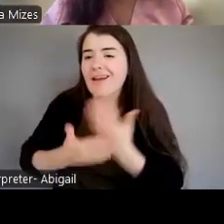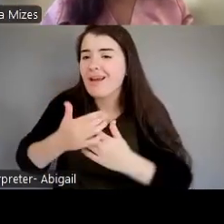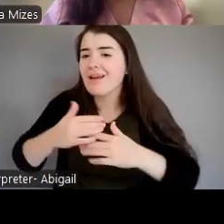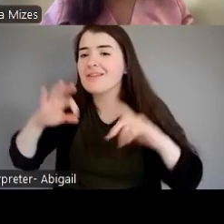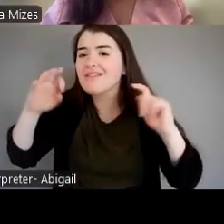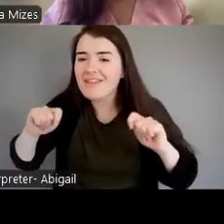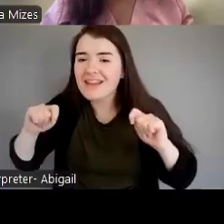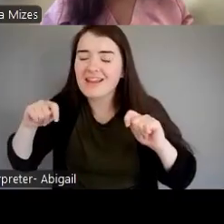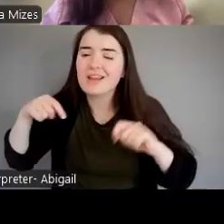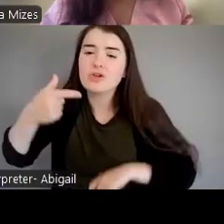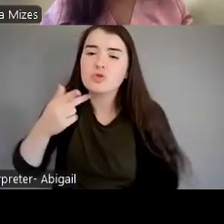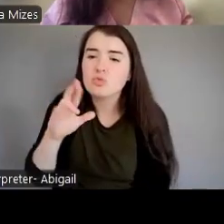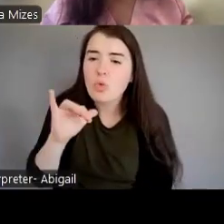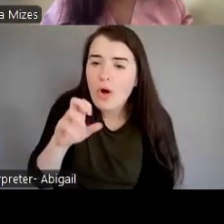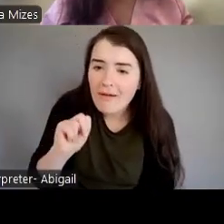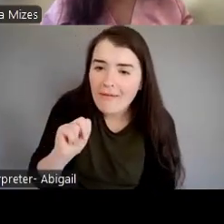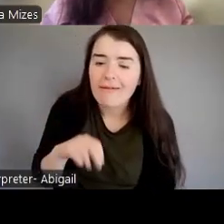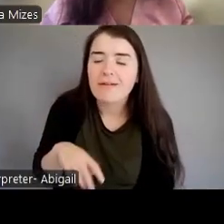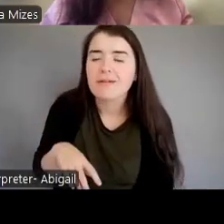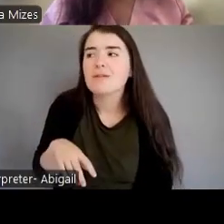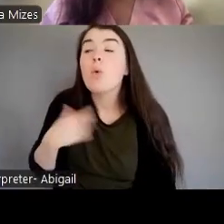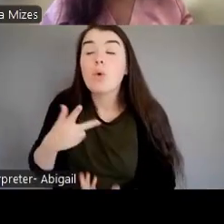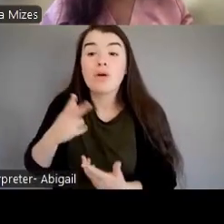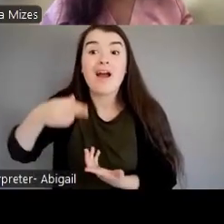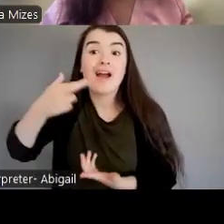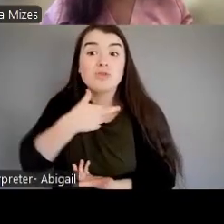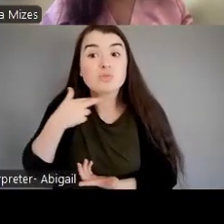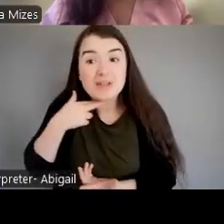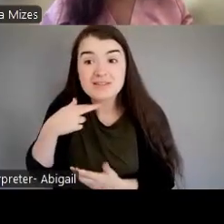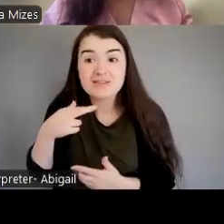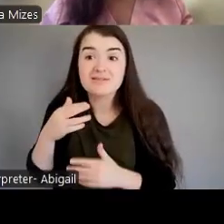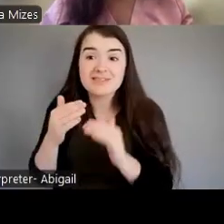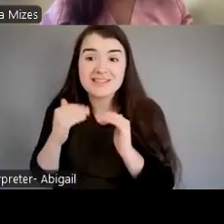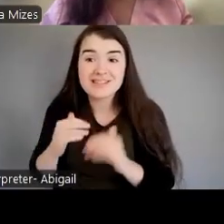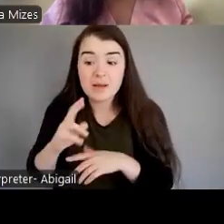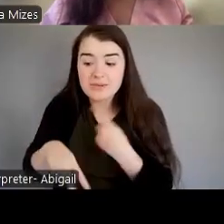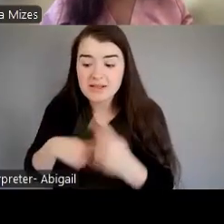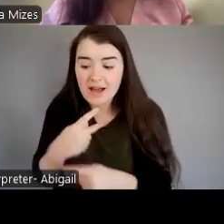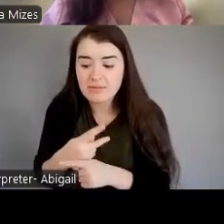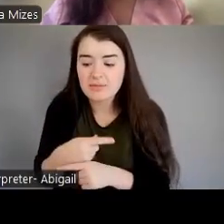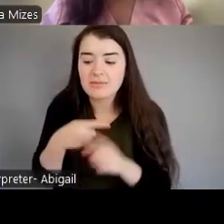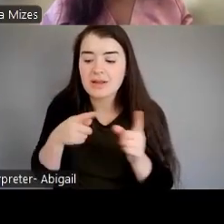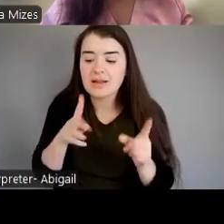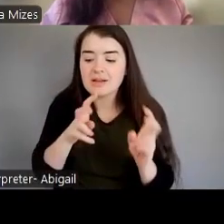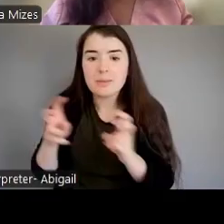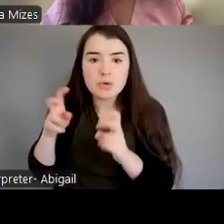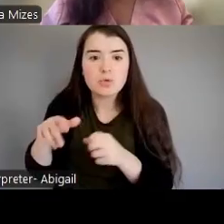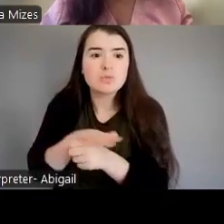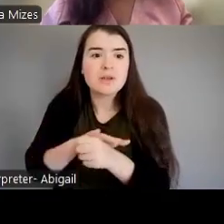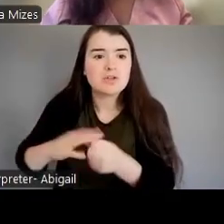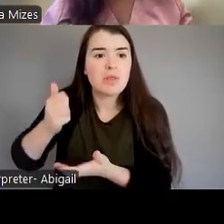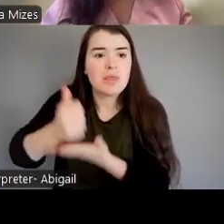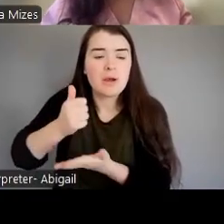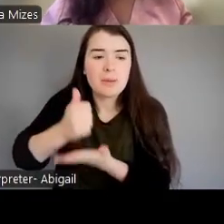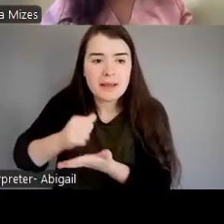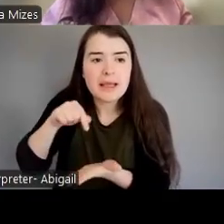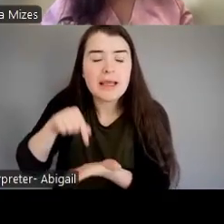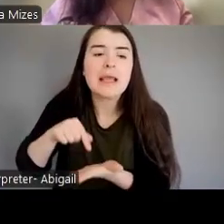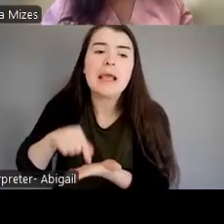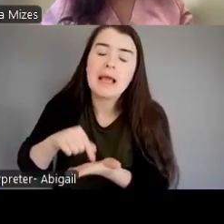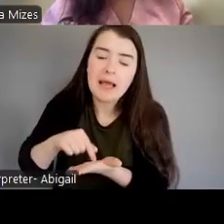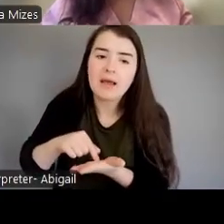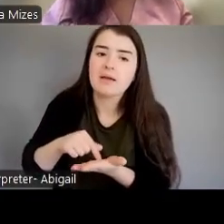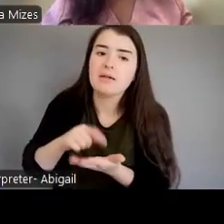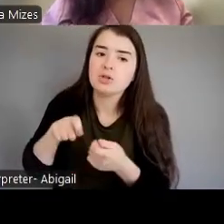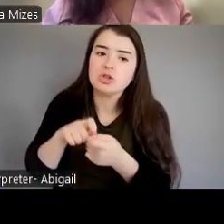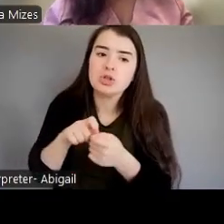areas, or if it's a very high-risk subtype. Topical or interlesional chemotherapy may be used in some cases. Typically,